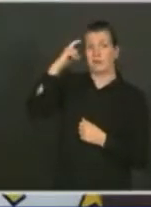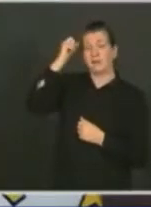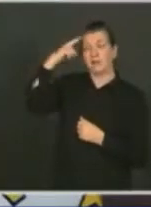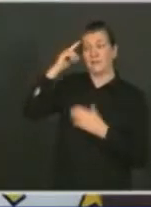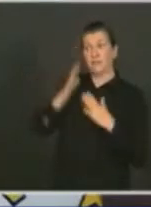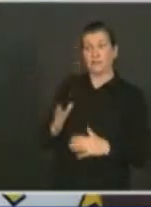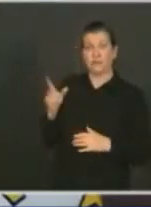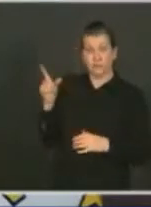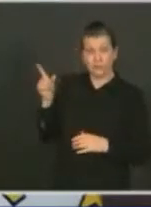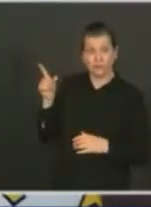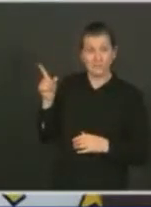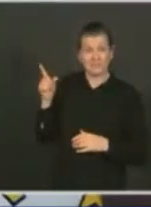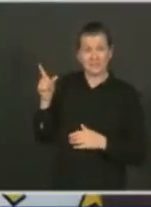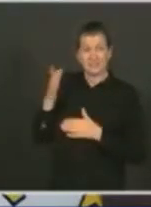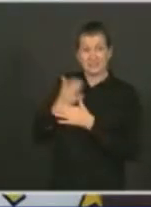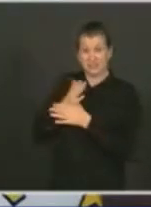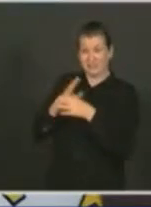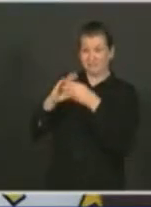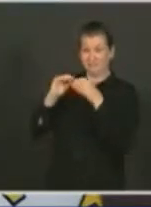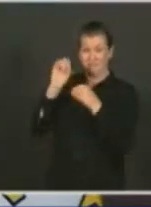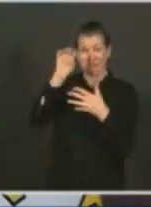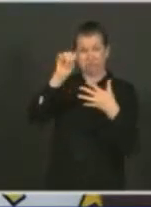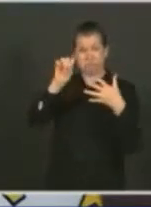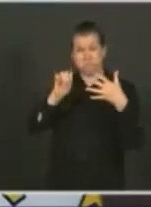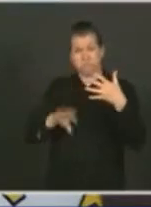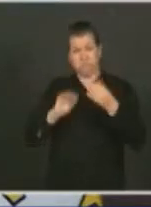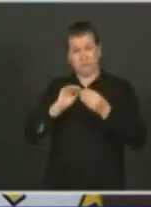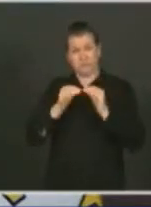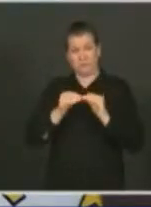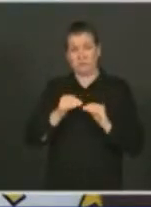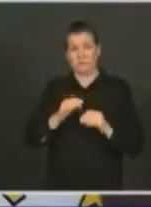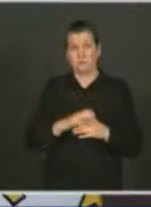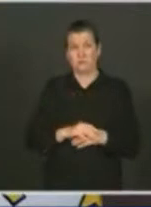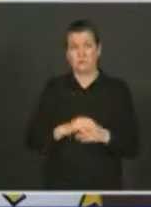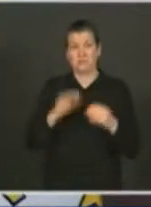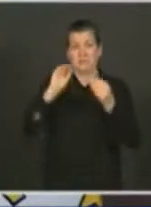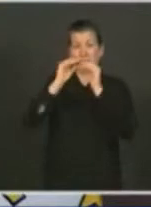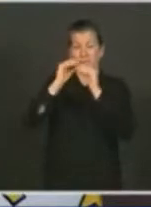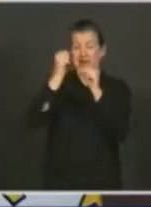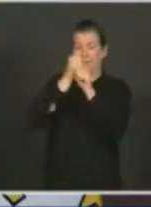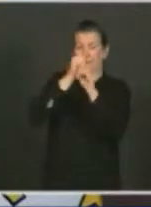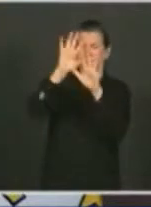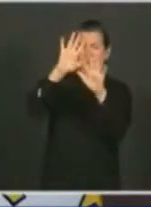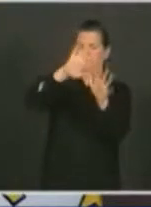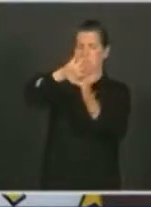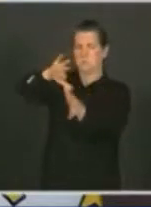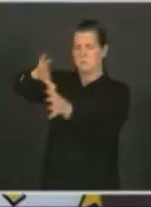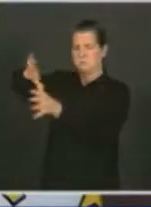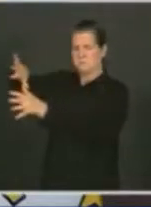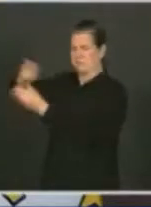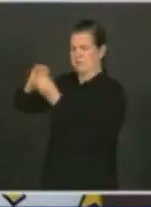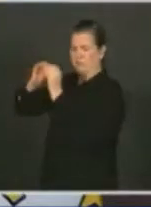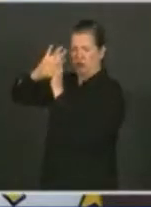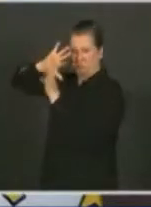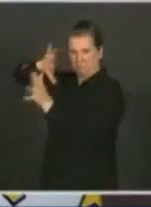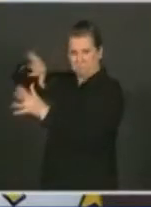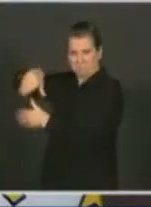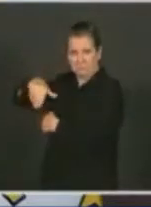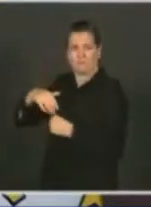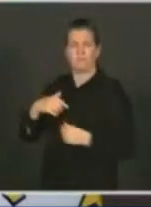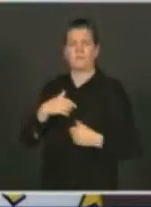sharply increasing. I want to take a few minutes to look beyond these statistics and share my actual experiences on the front line of the pandemic